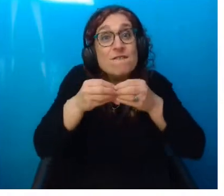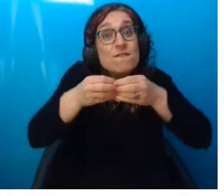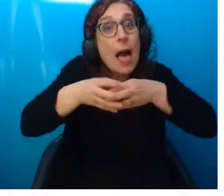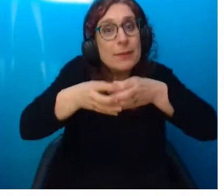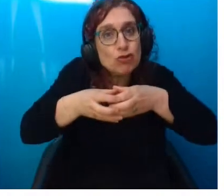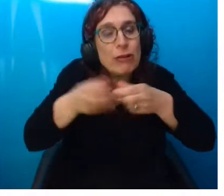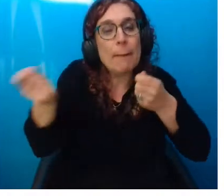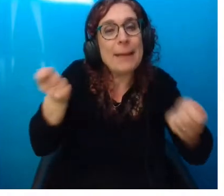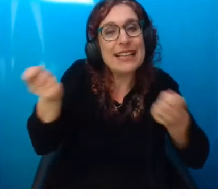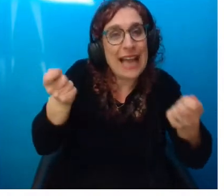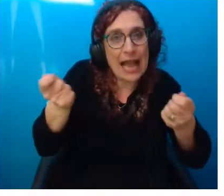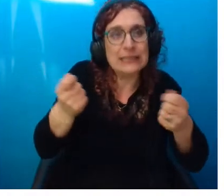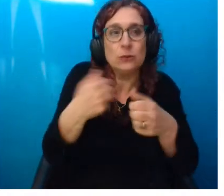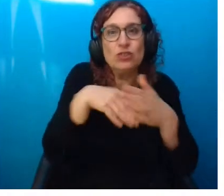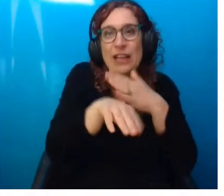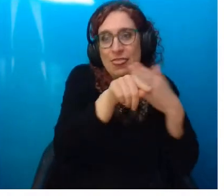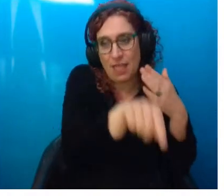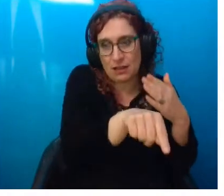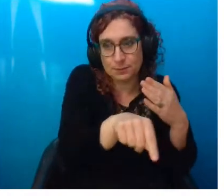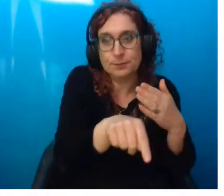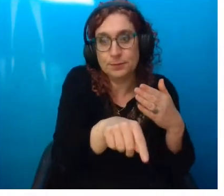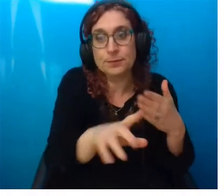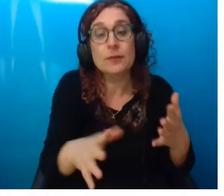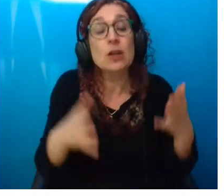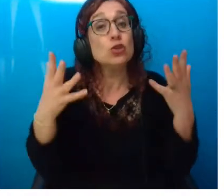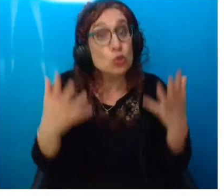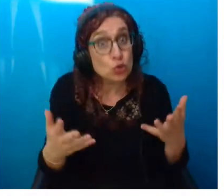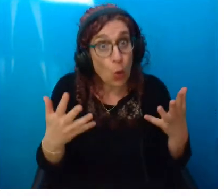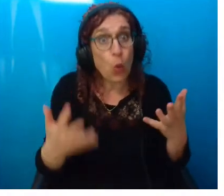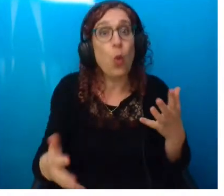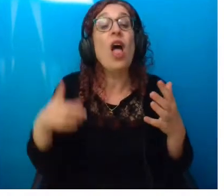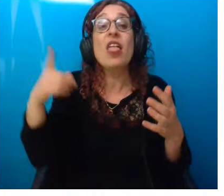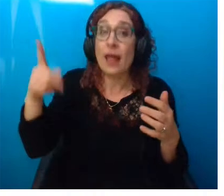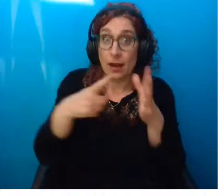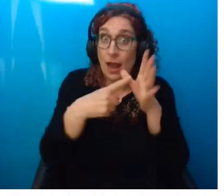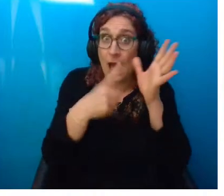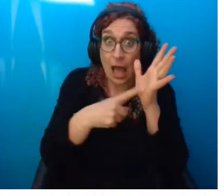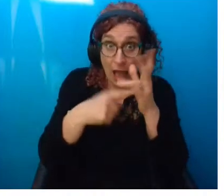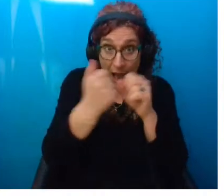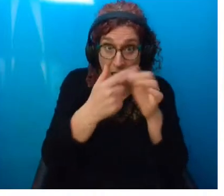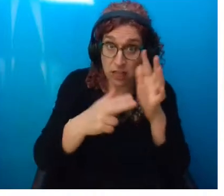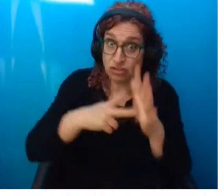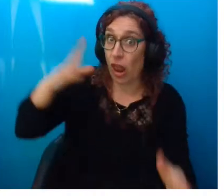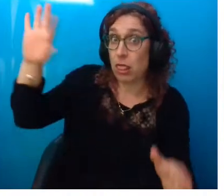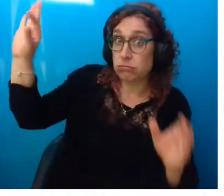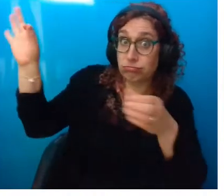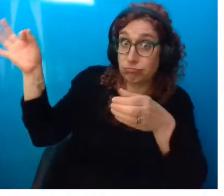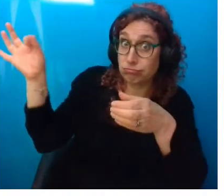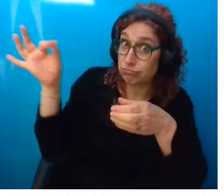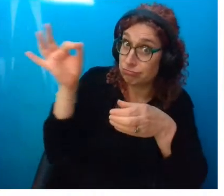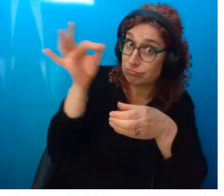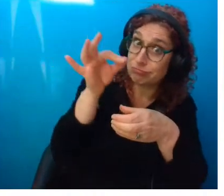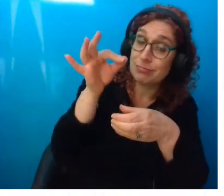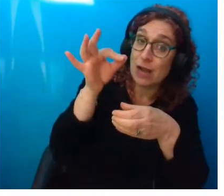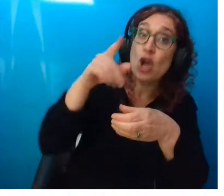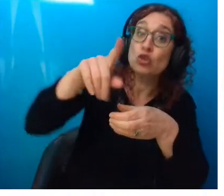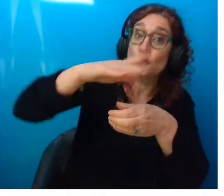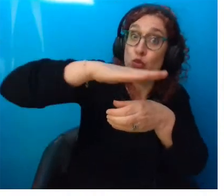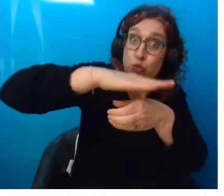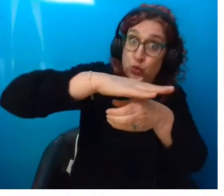the response. So in short, the allergen comes along to the allergen-presenting cell. A process occurs by which